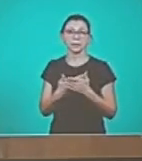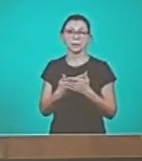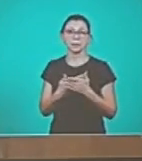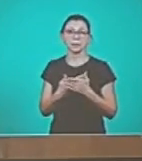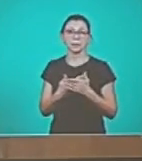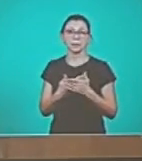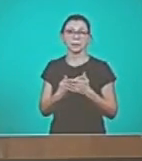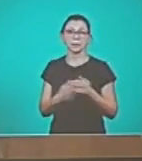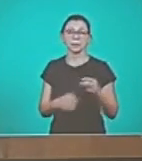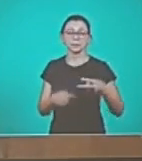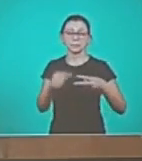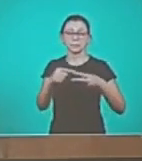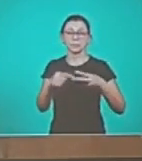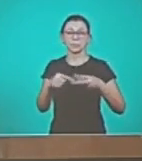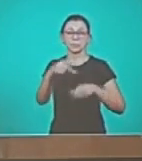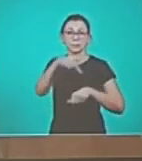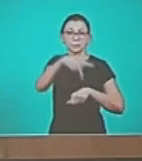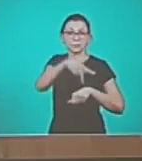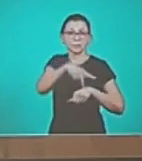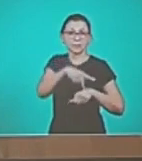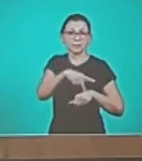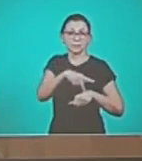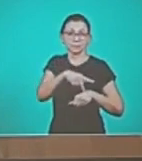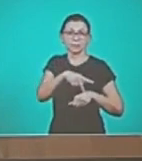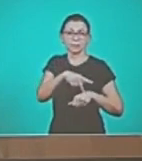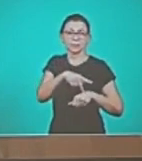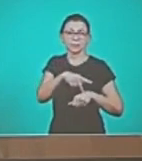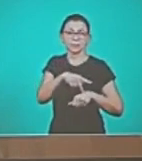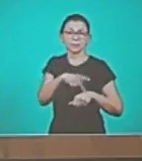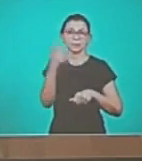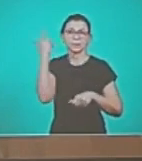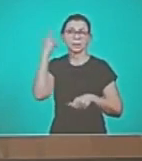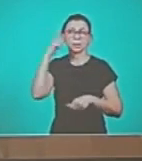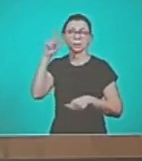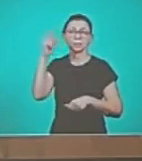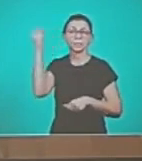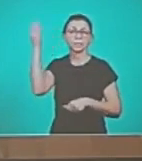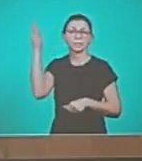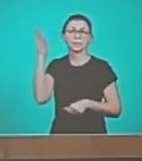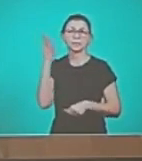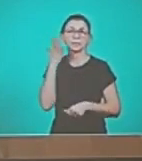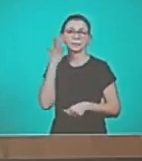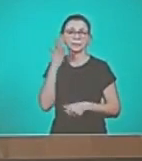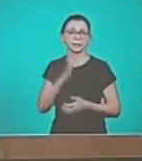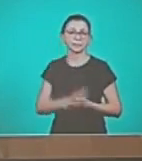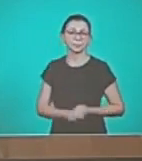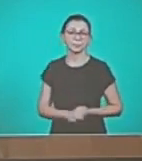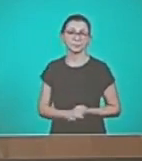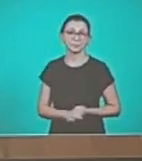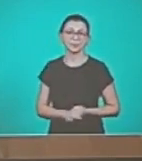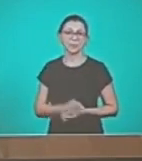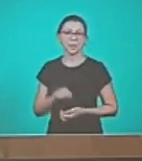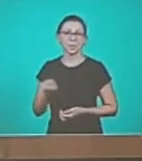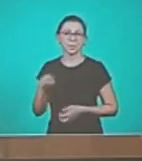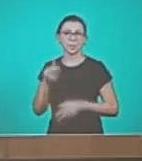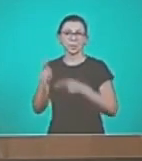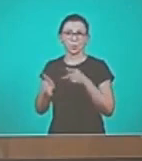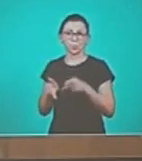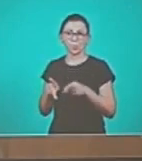have been able to reach because they don't have the experience that we have. They think that the Thummim and Urim was not to